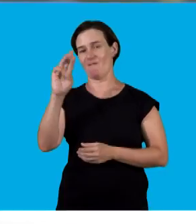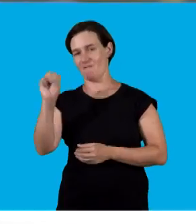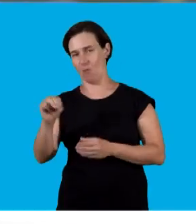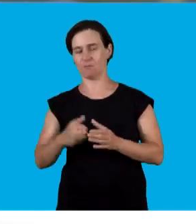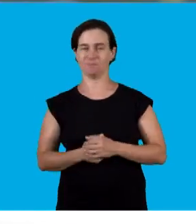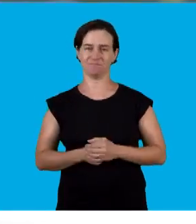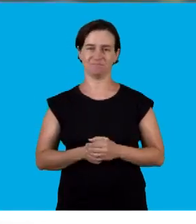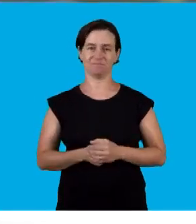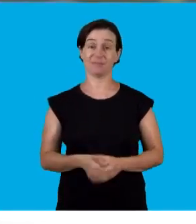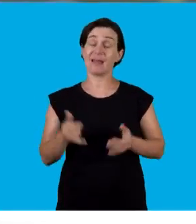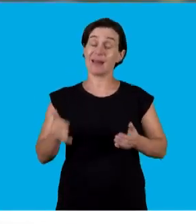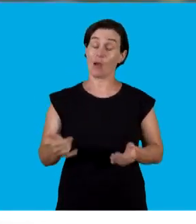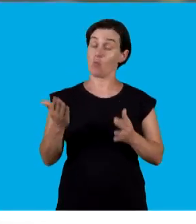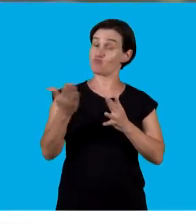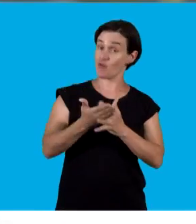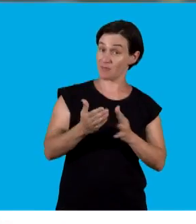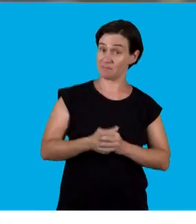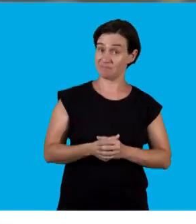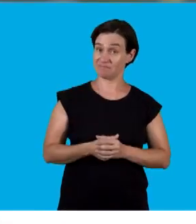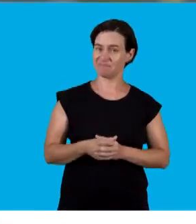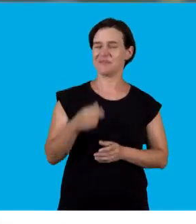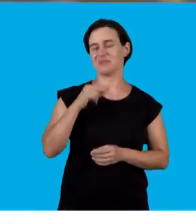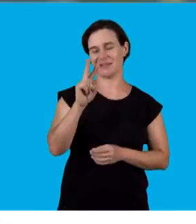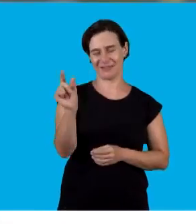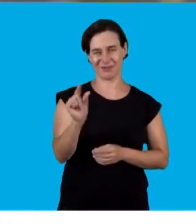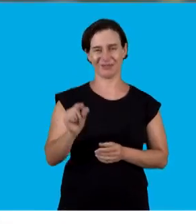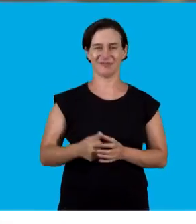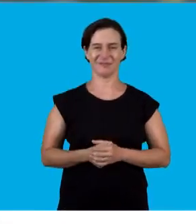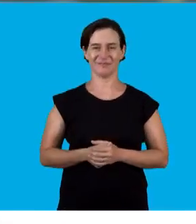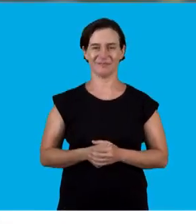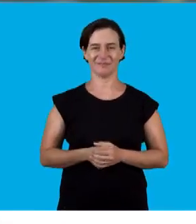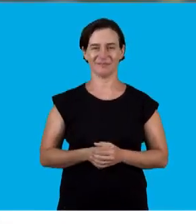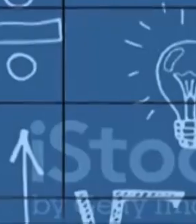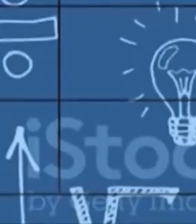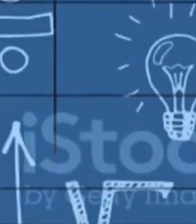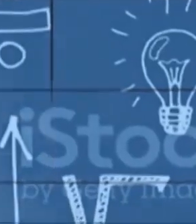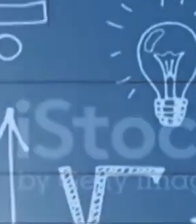form. Let's quickly go to an ad break and then we'll see you just now.